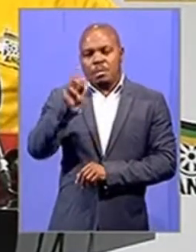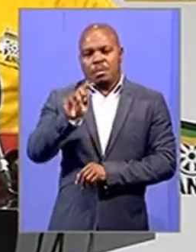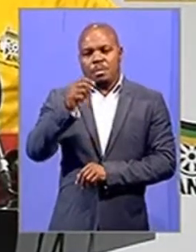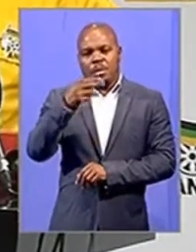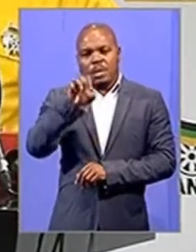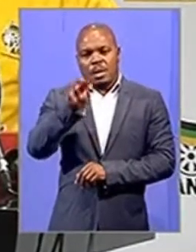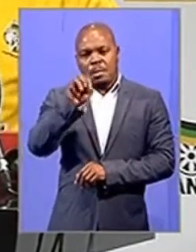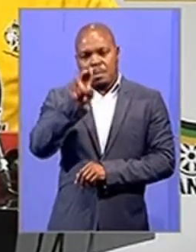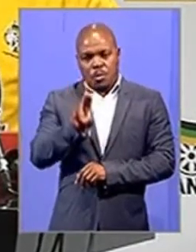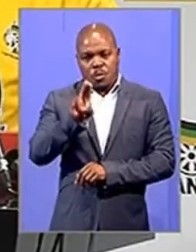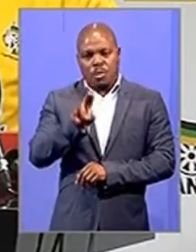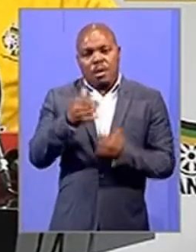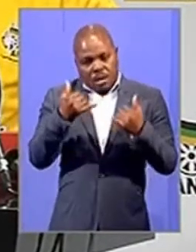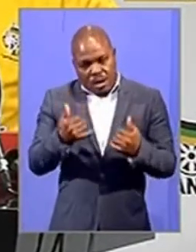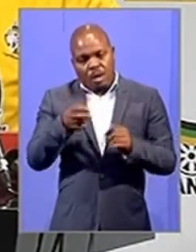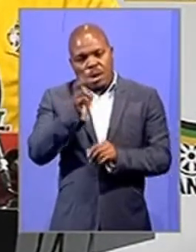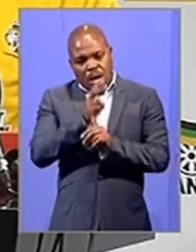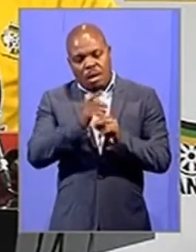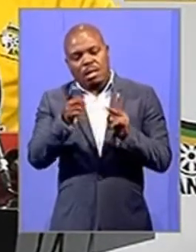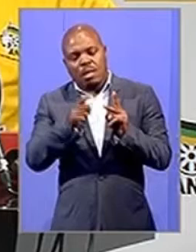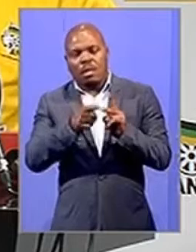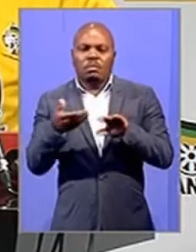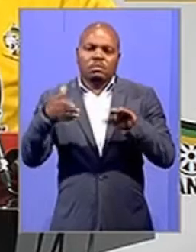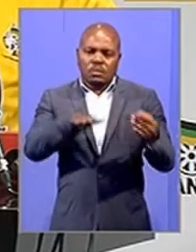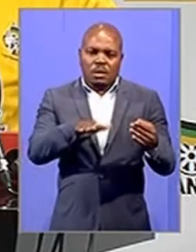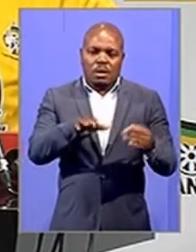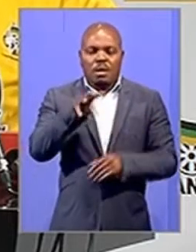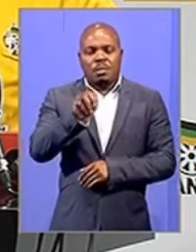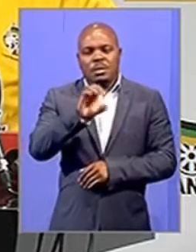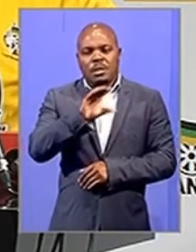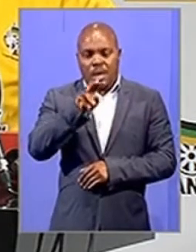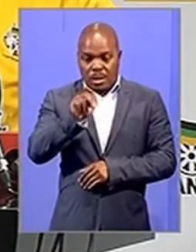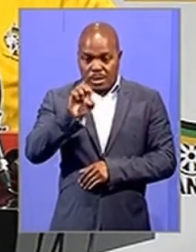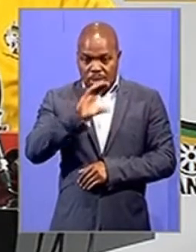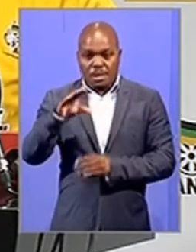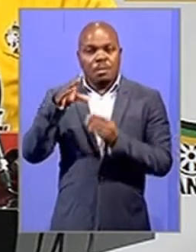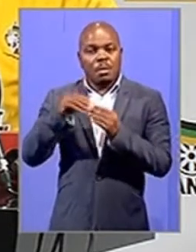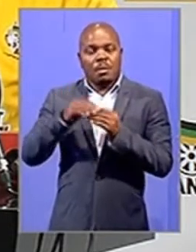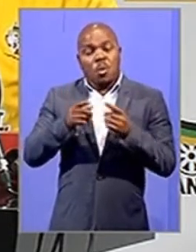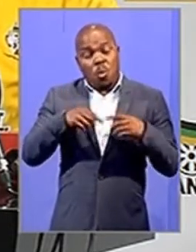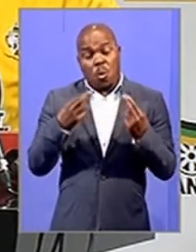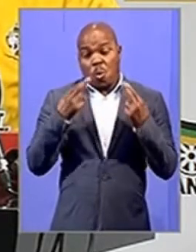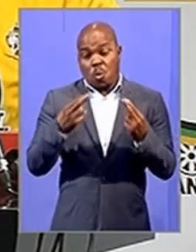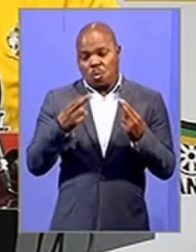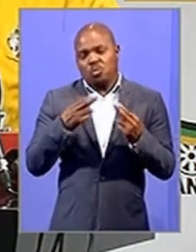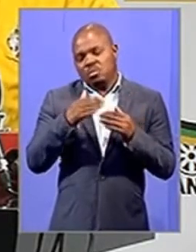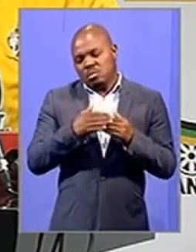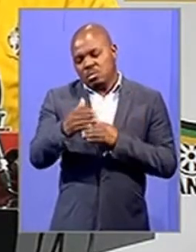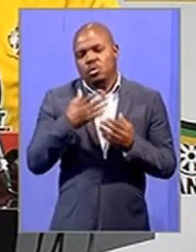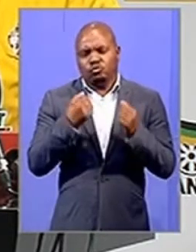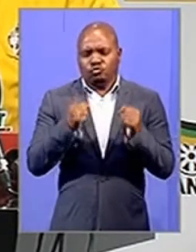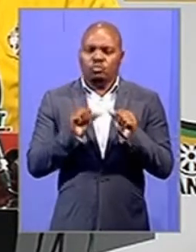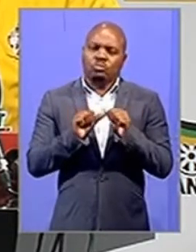Jackson Mthembu. We are now having to bury another NEC member. We hope that we can only find